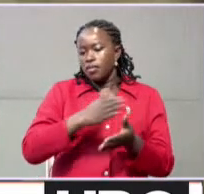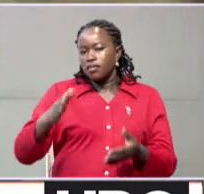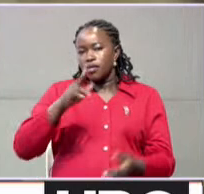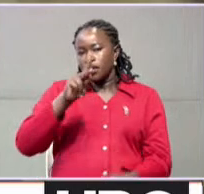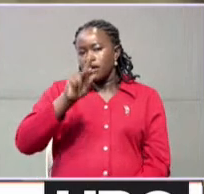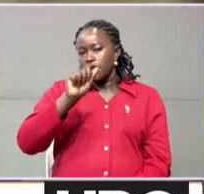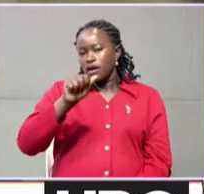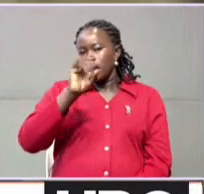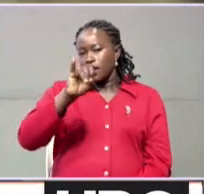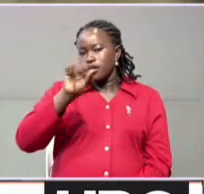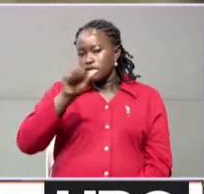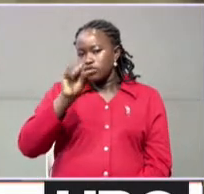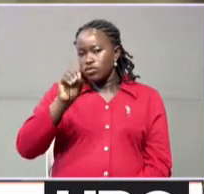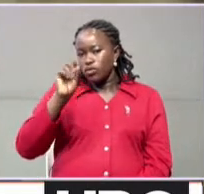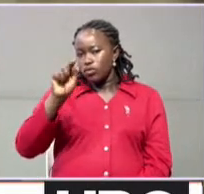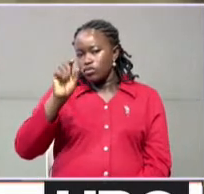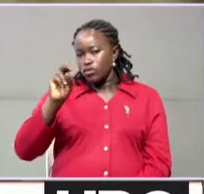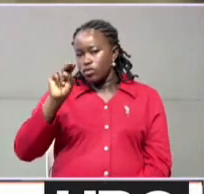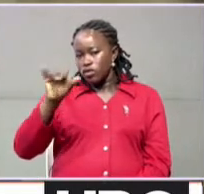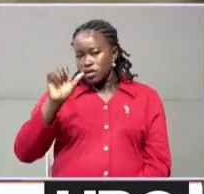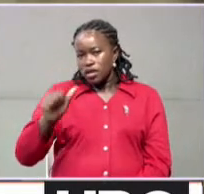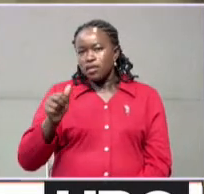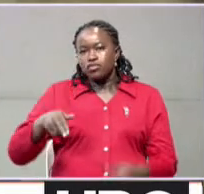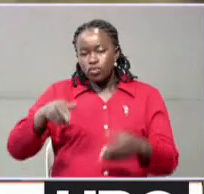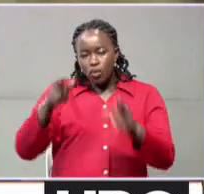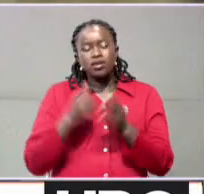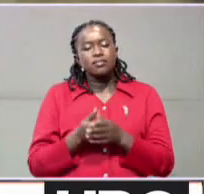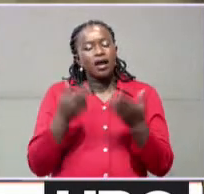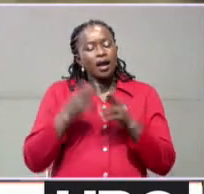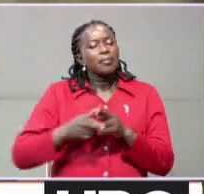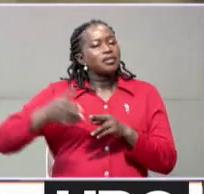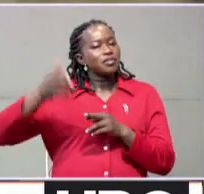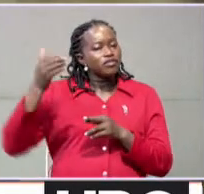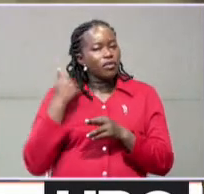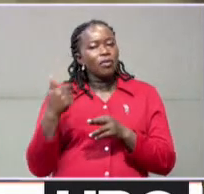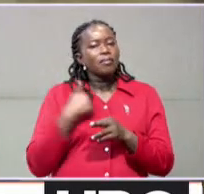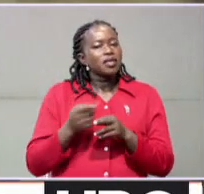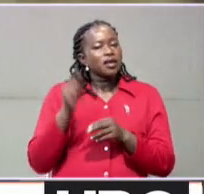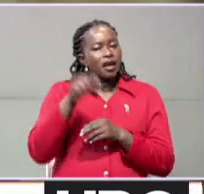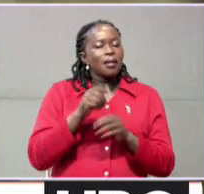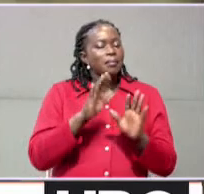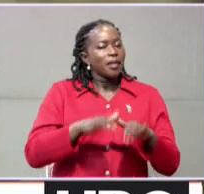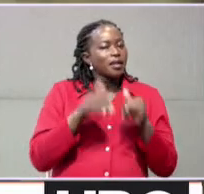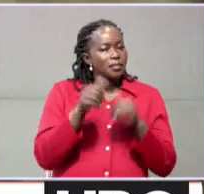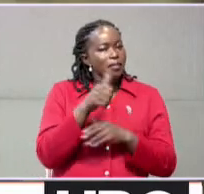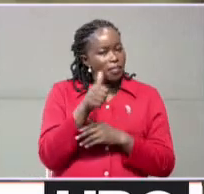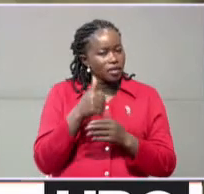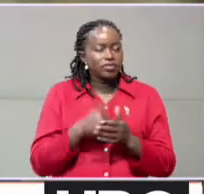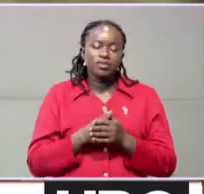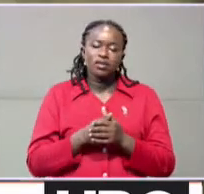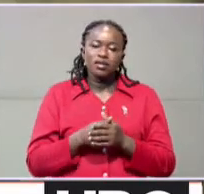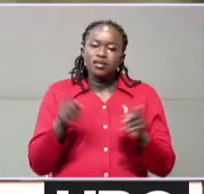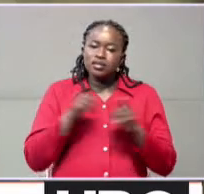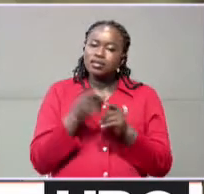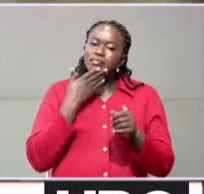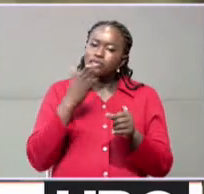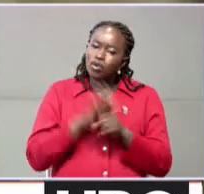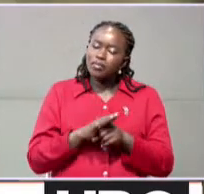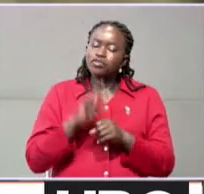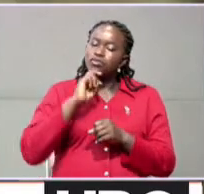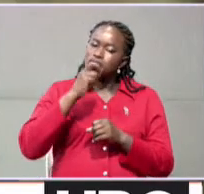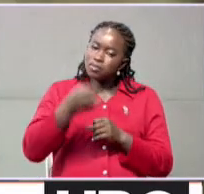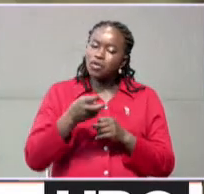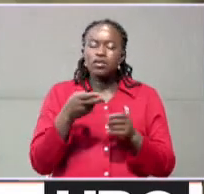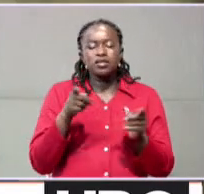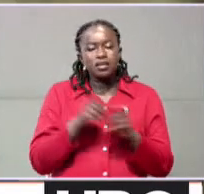parliament now i have gray hair and people are not yet compensated and you promised to respond and